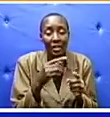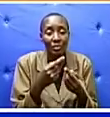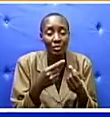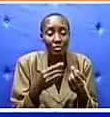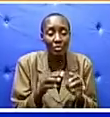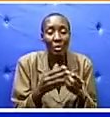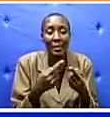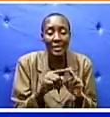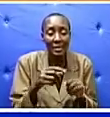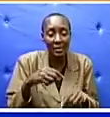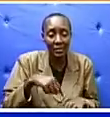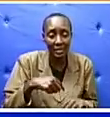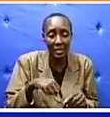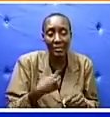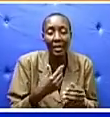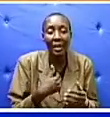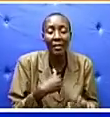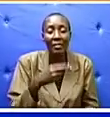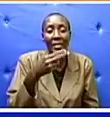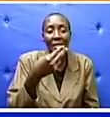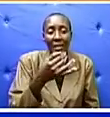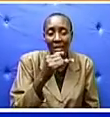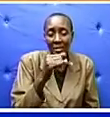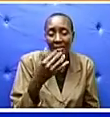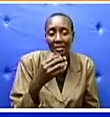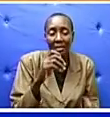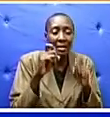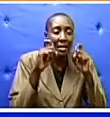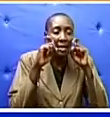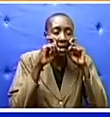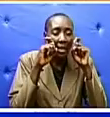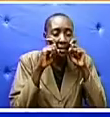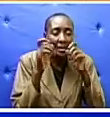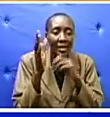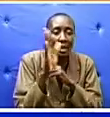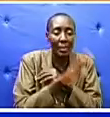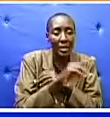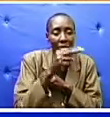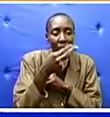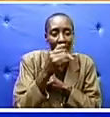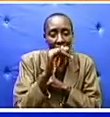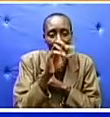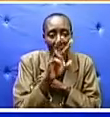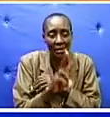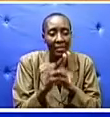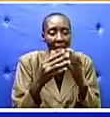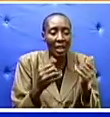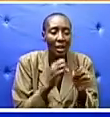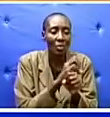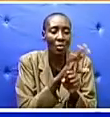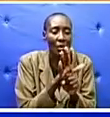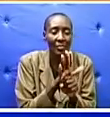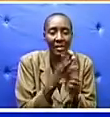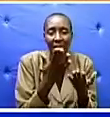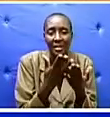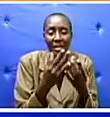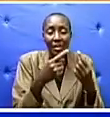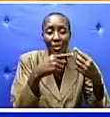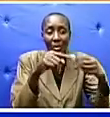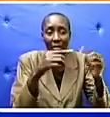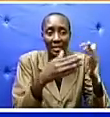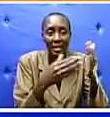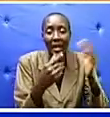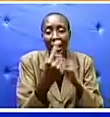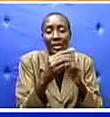full-blown AIDS. I battled back to HIV, and then COVID is here. You know, you're scared. You've conquered one thing, and then